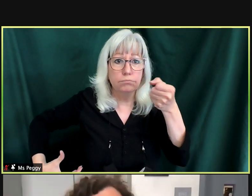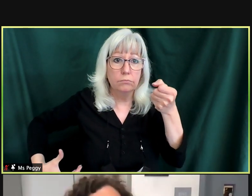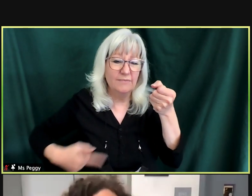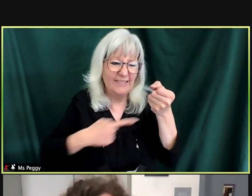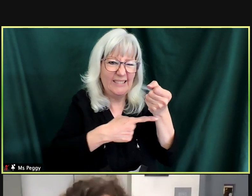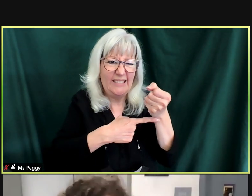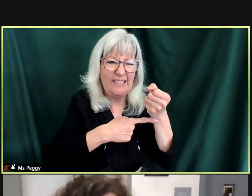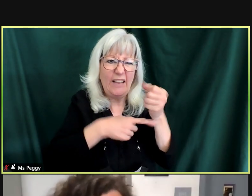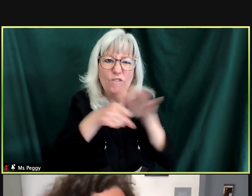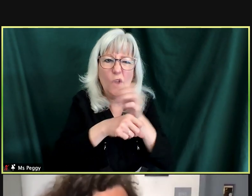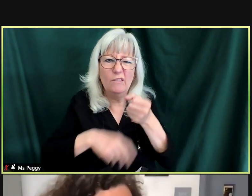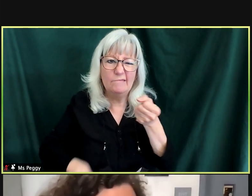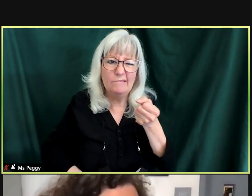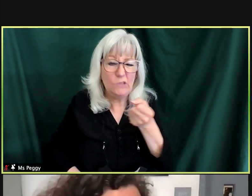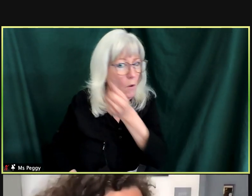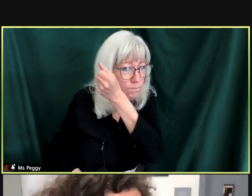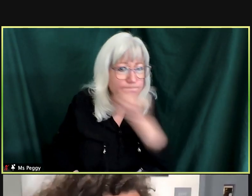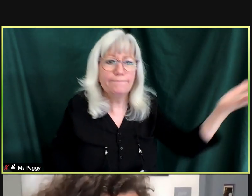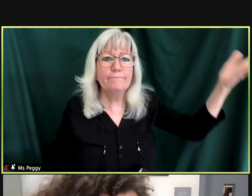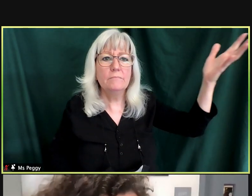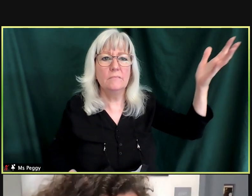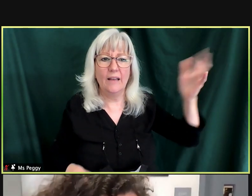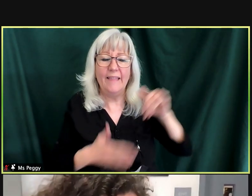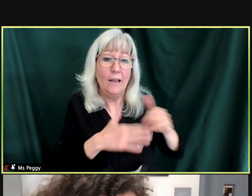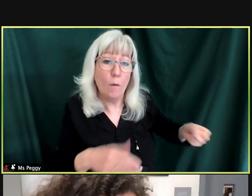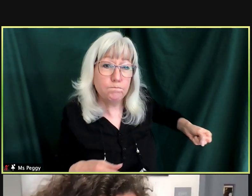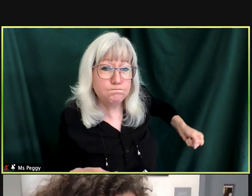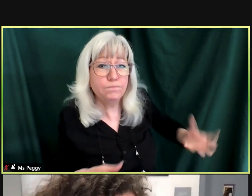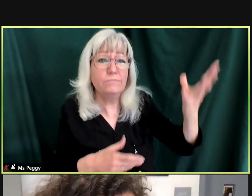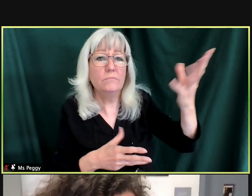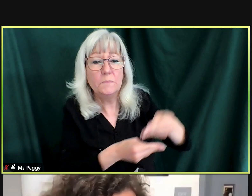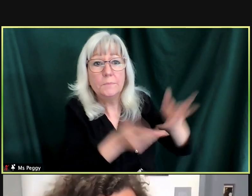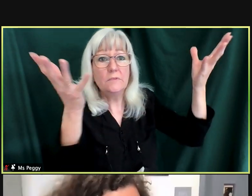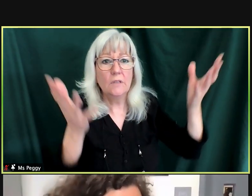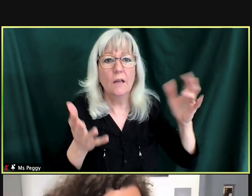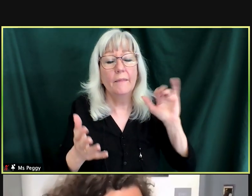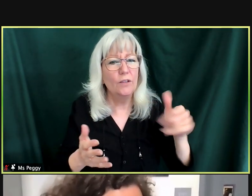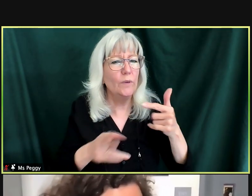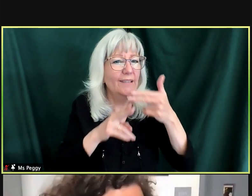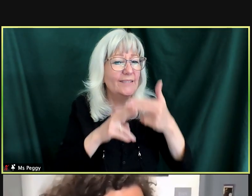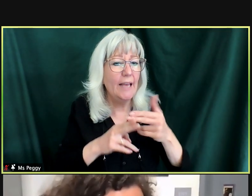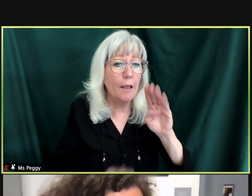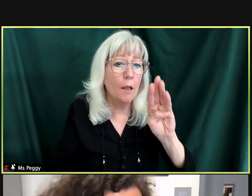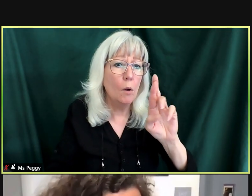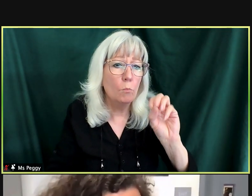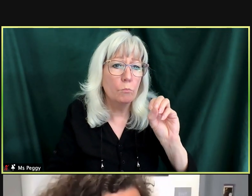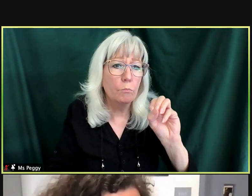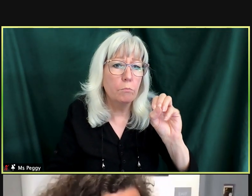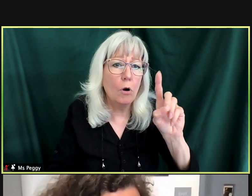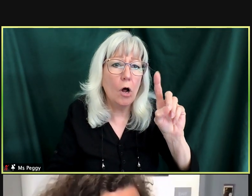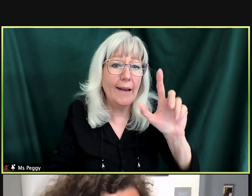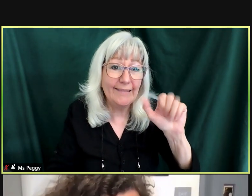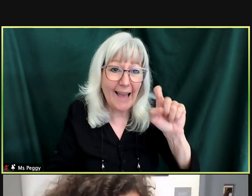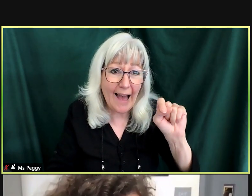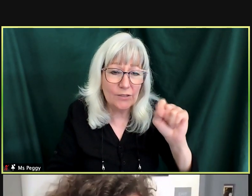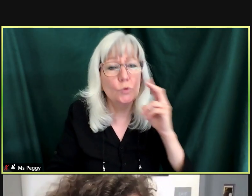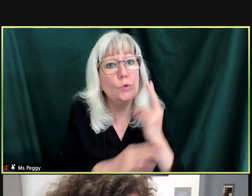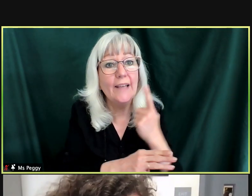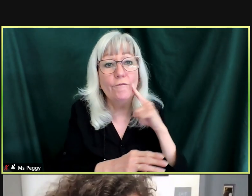far as he could, which is the origin of the term broadcast, like we use it now for radio and